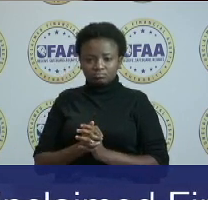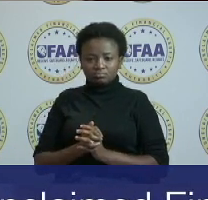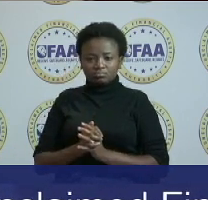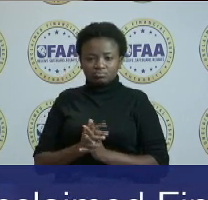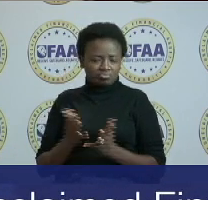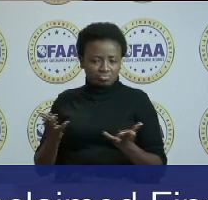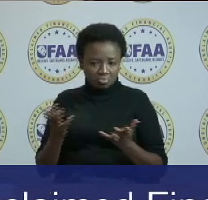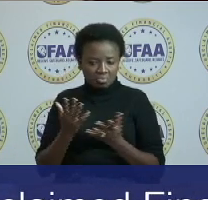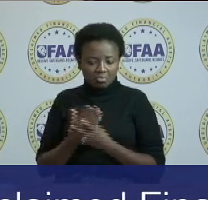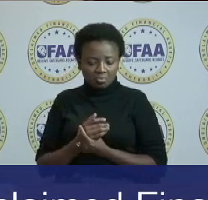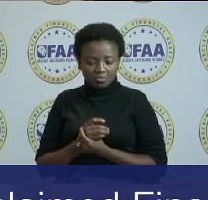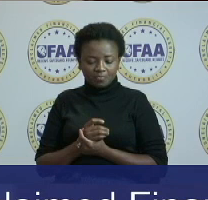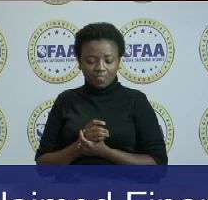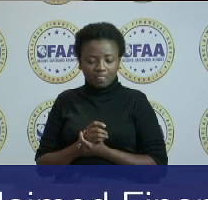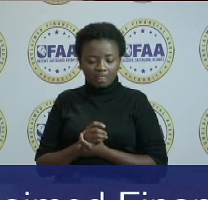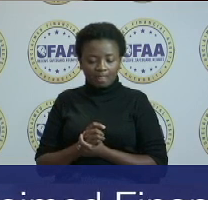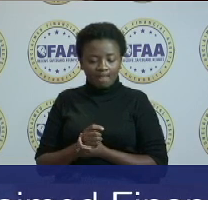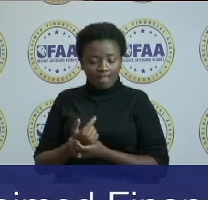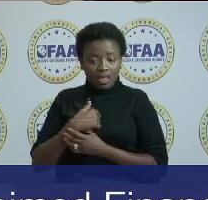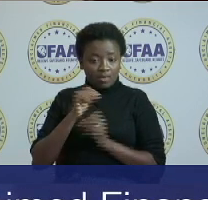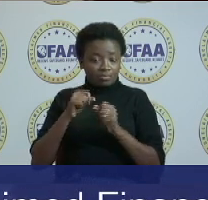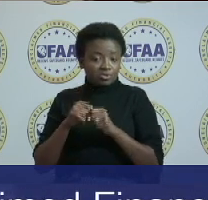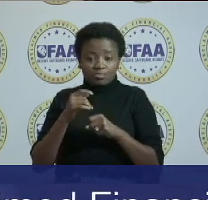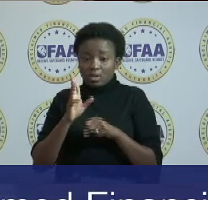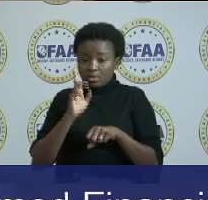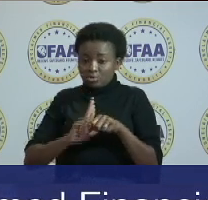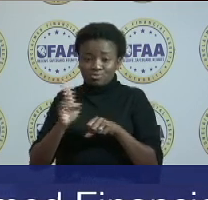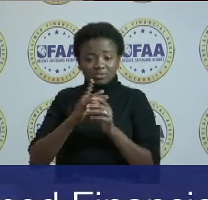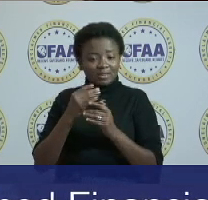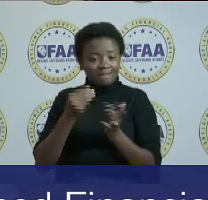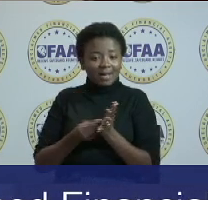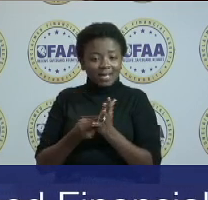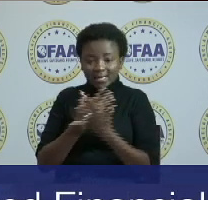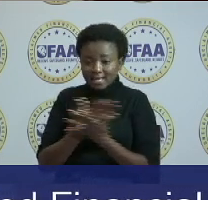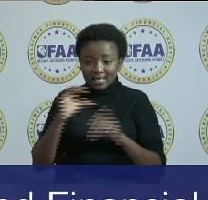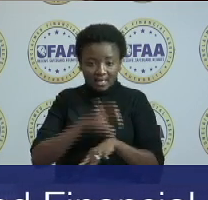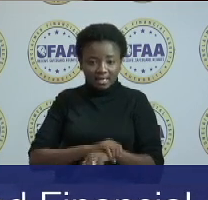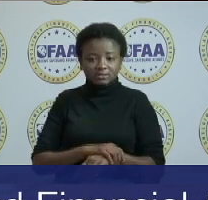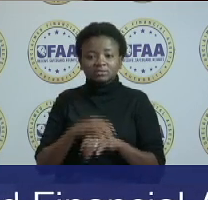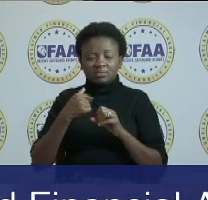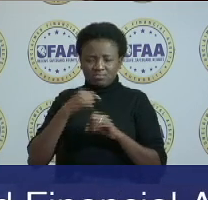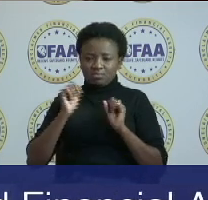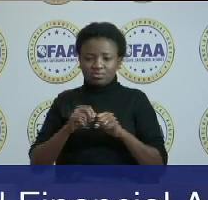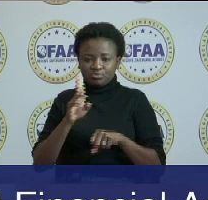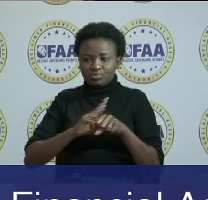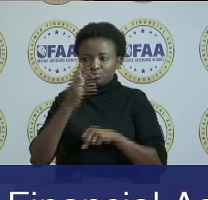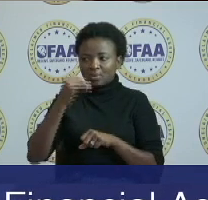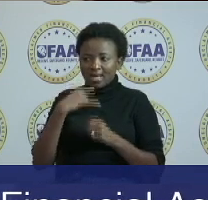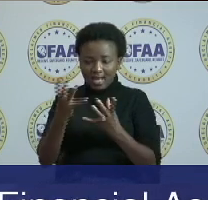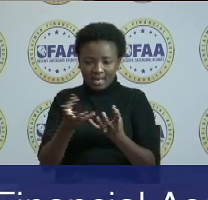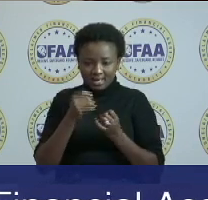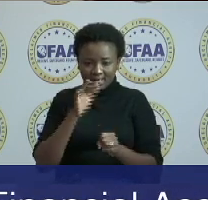granted, I could use any money that I could lay my hands on any time, because I need a lot of money to